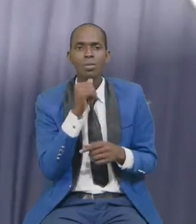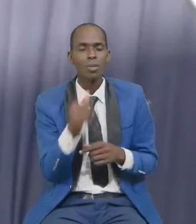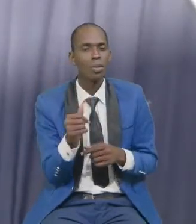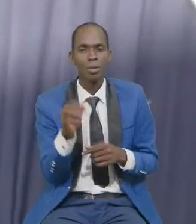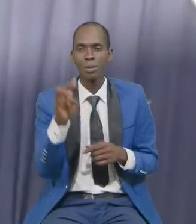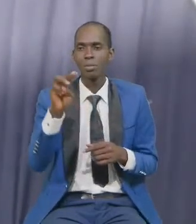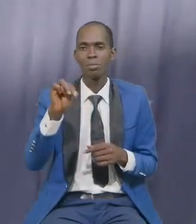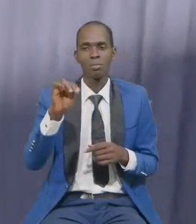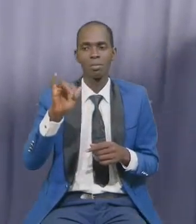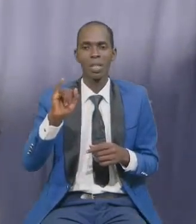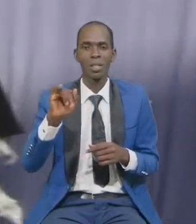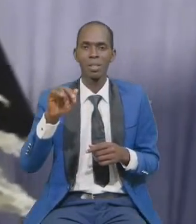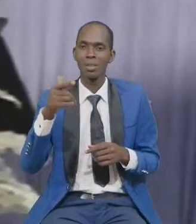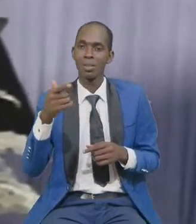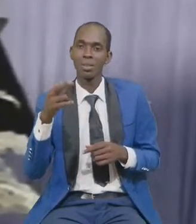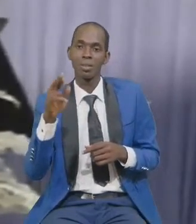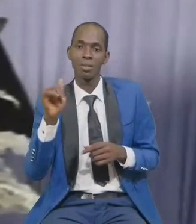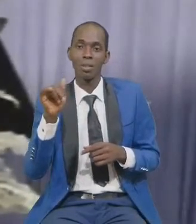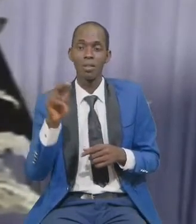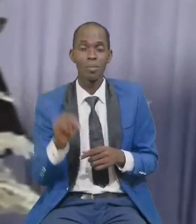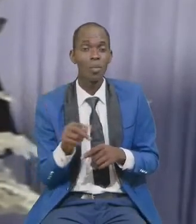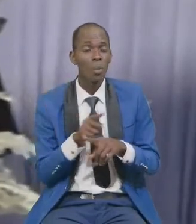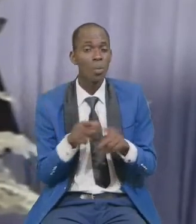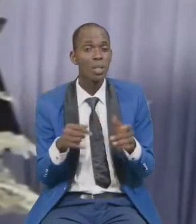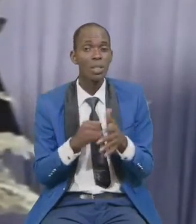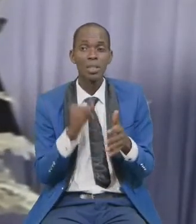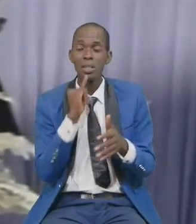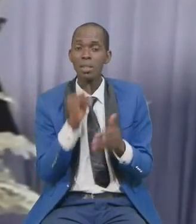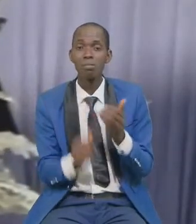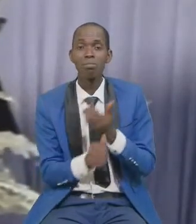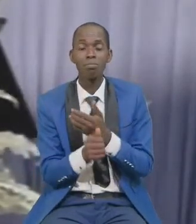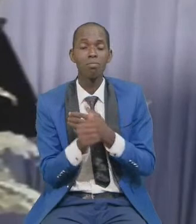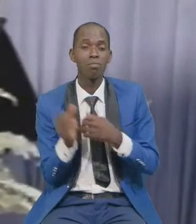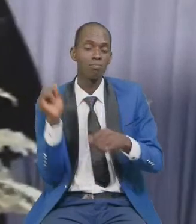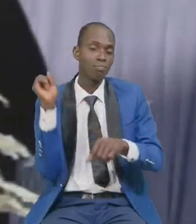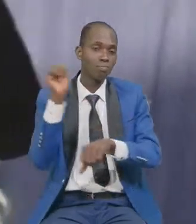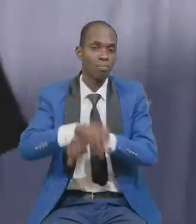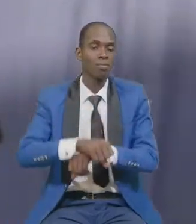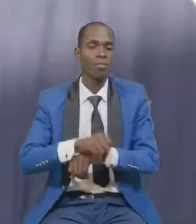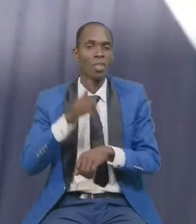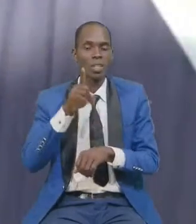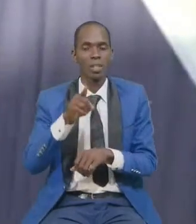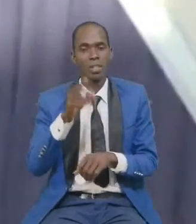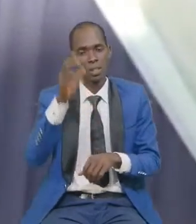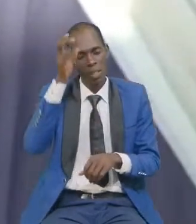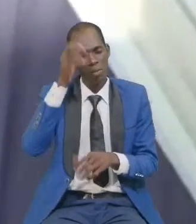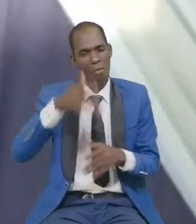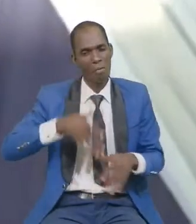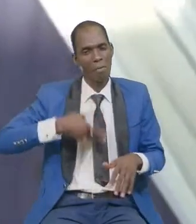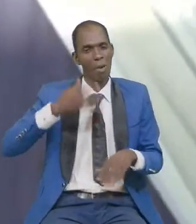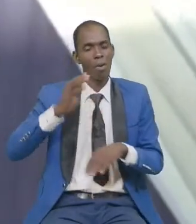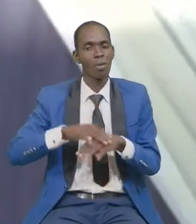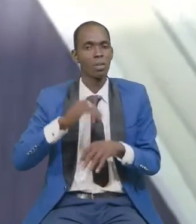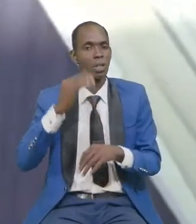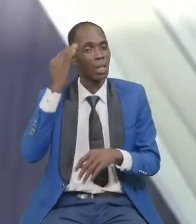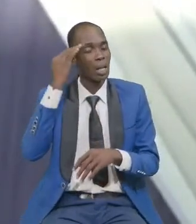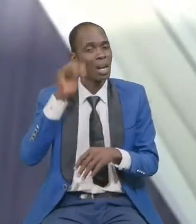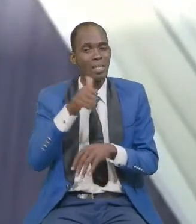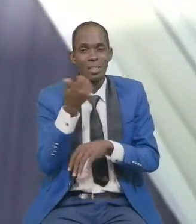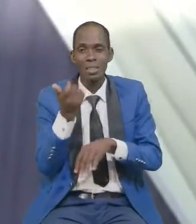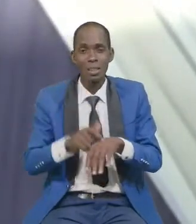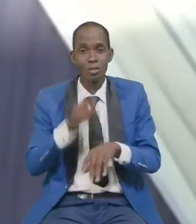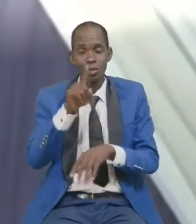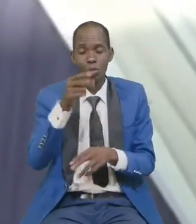than migraine. It's a deadly blow he felt in the head. And anytime you mention the